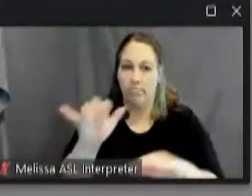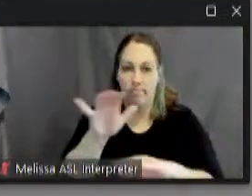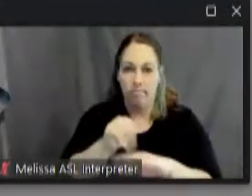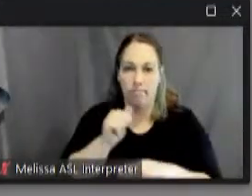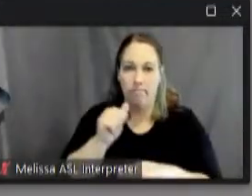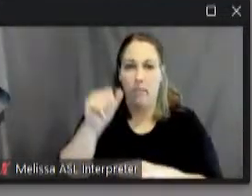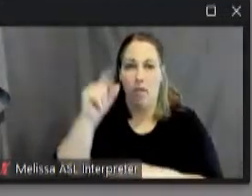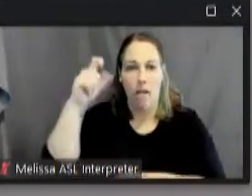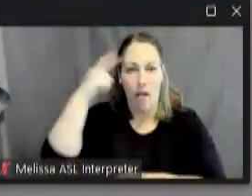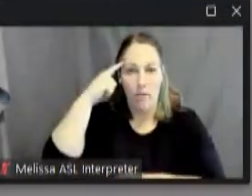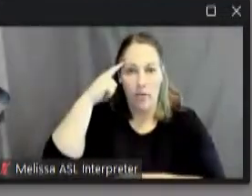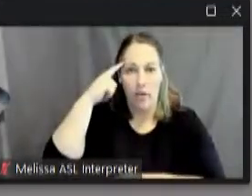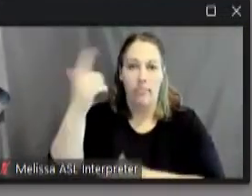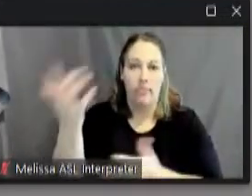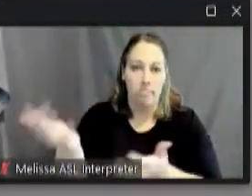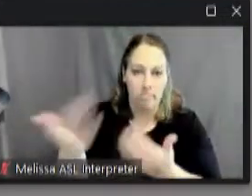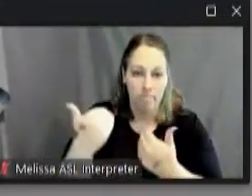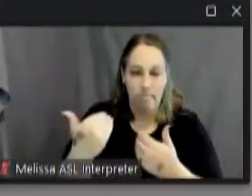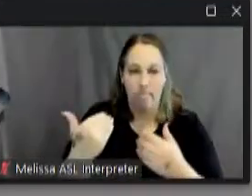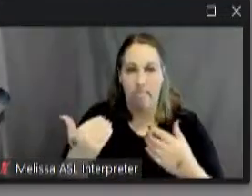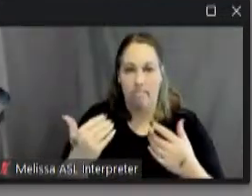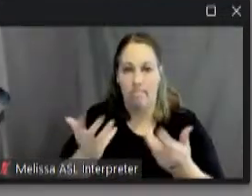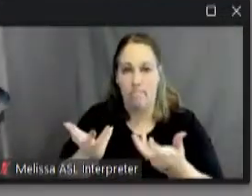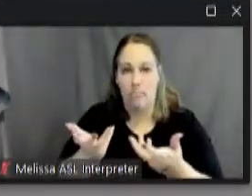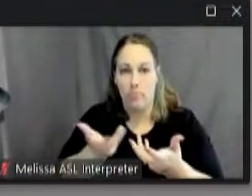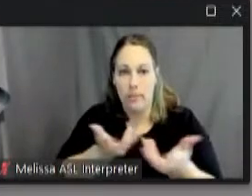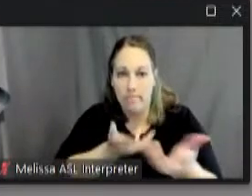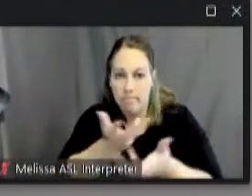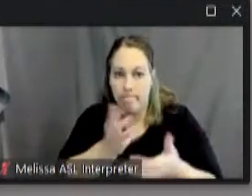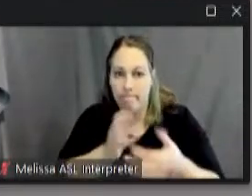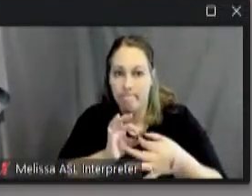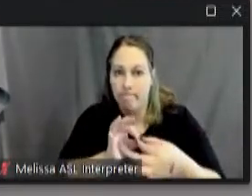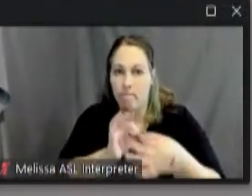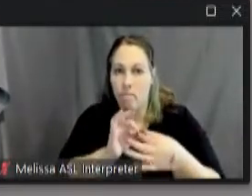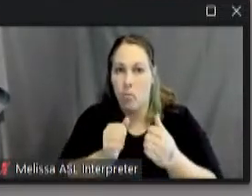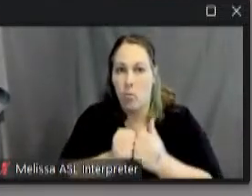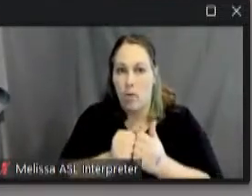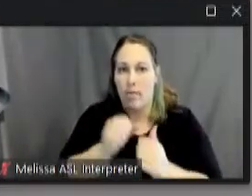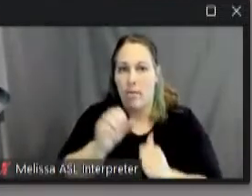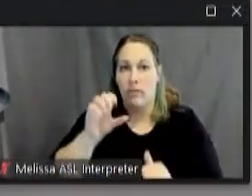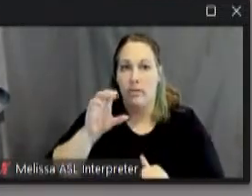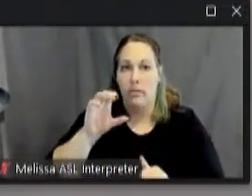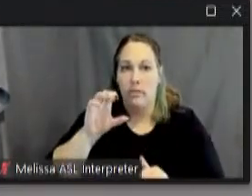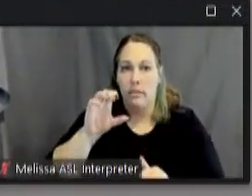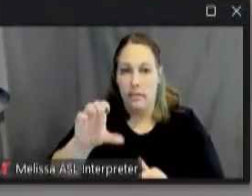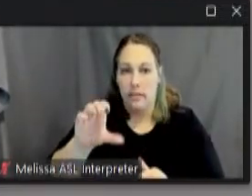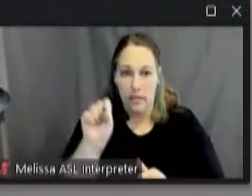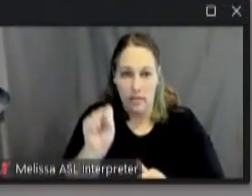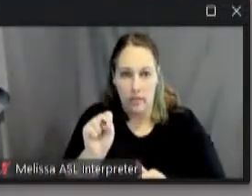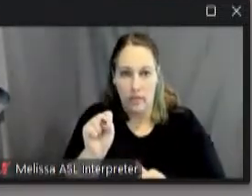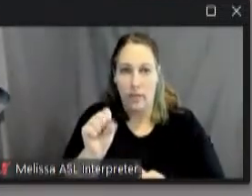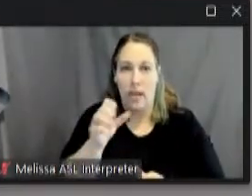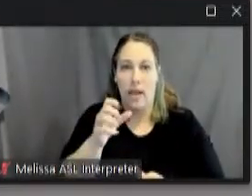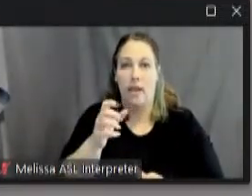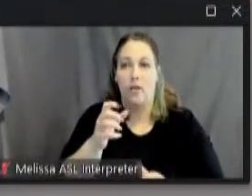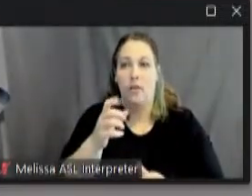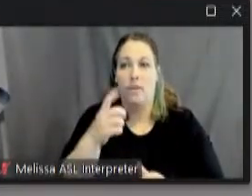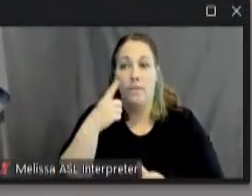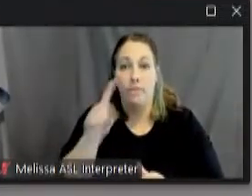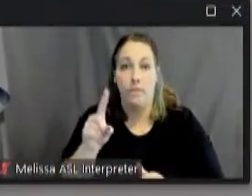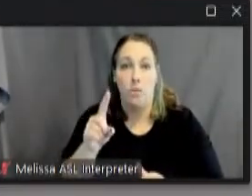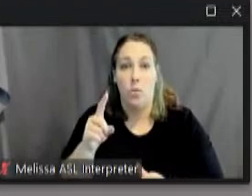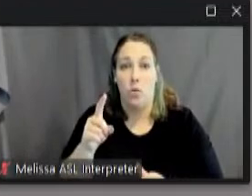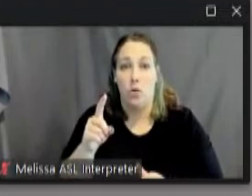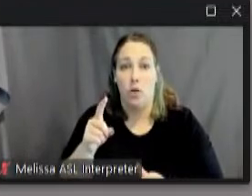civil society and allow us to be part of the decision-making, the development of